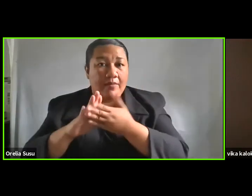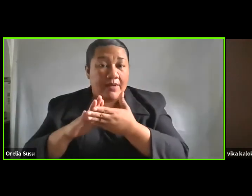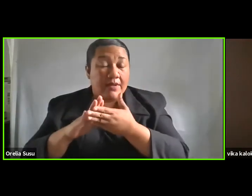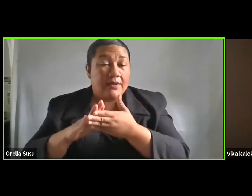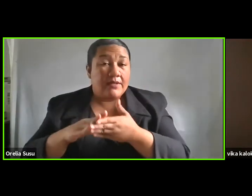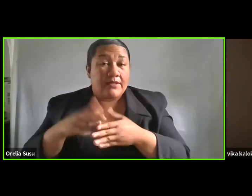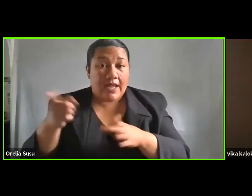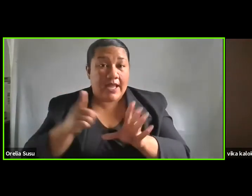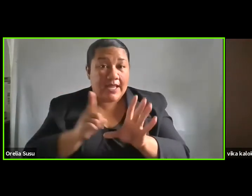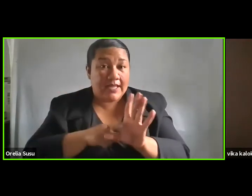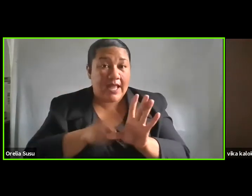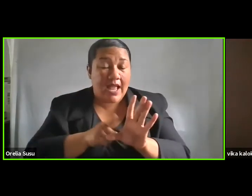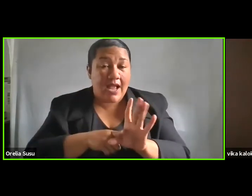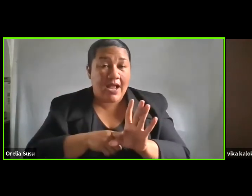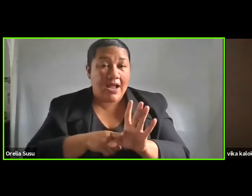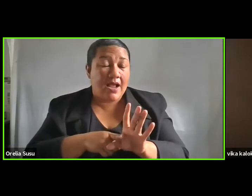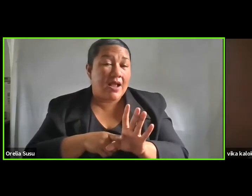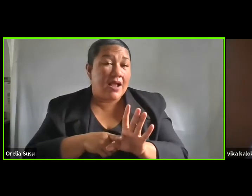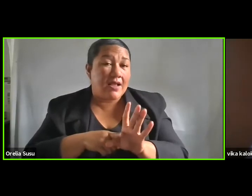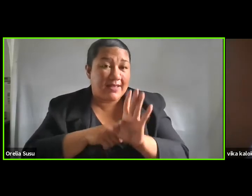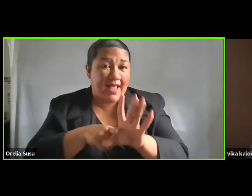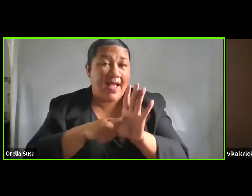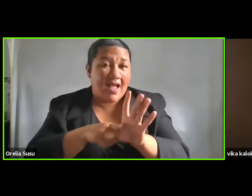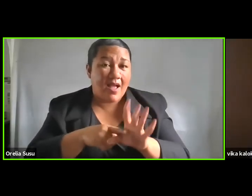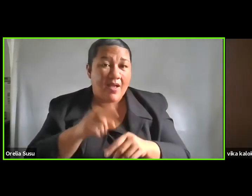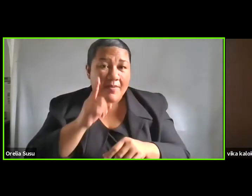represented in the village and council meetings.